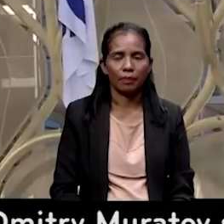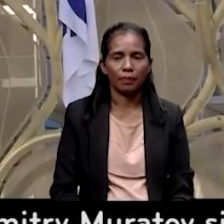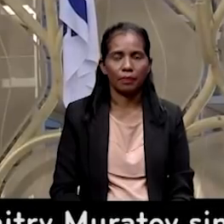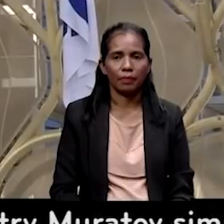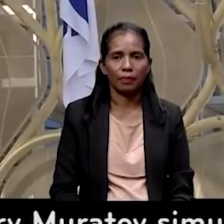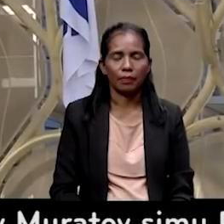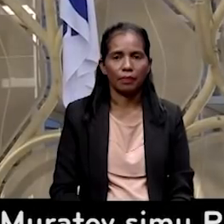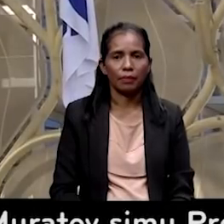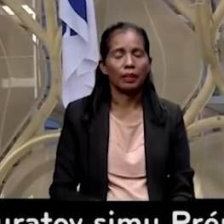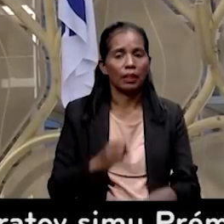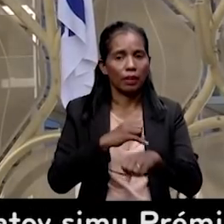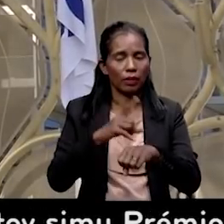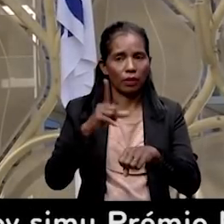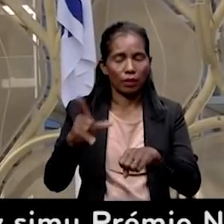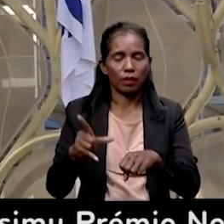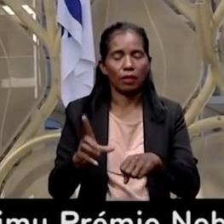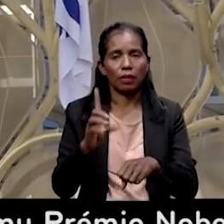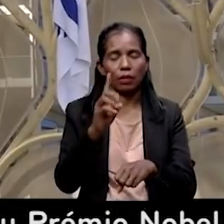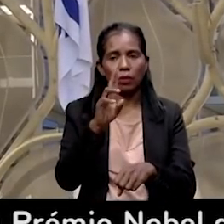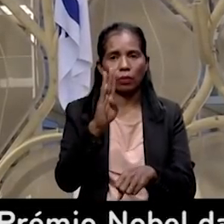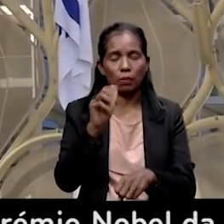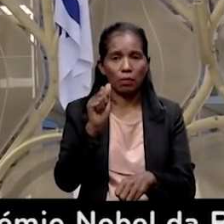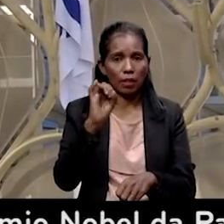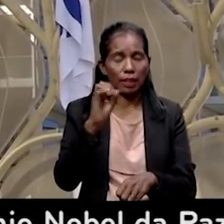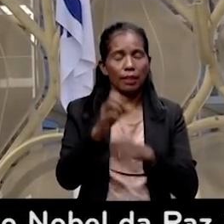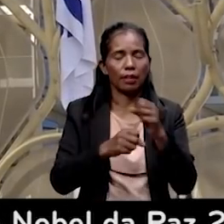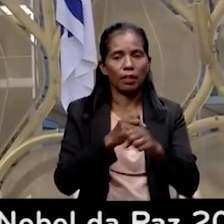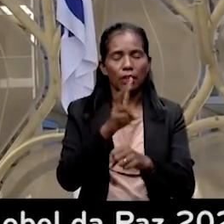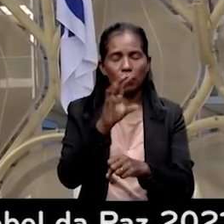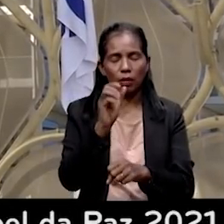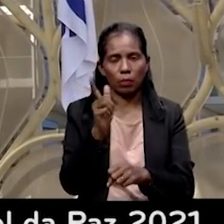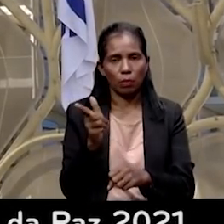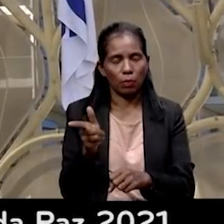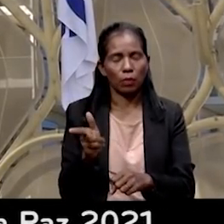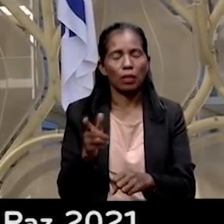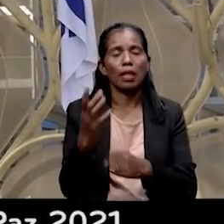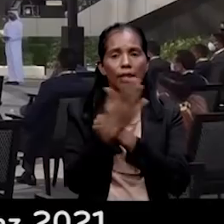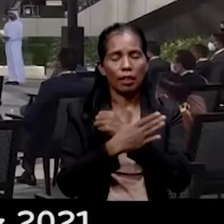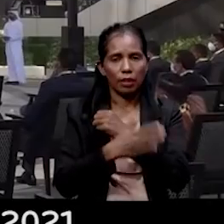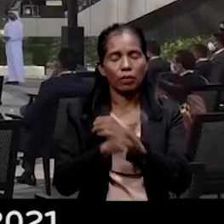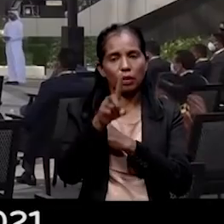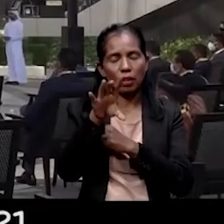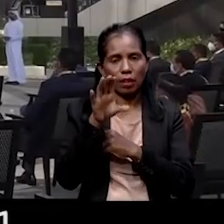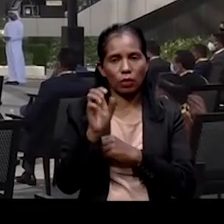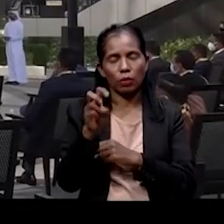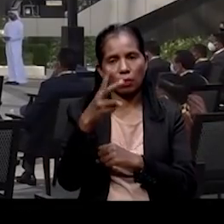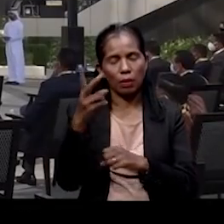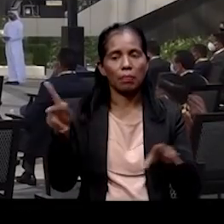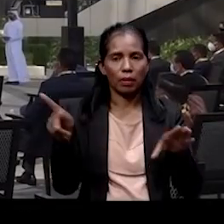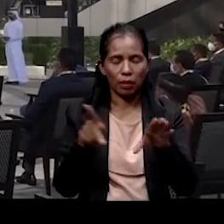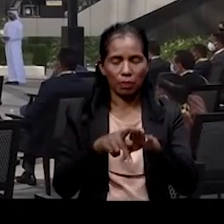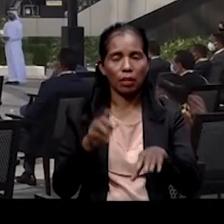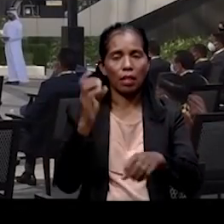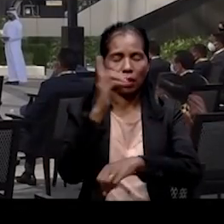evento internasional Expo Dubai tinan ring rua Ruanul ne na saung atus ida sianul rasing rua mak partisipa. Ia lorong nasional ne